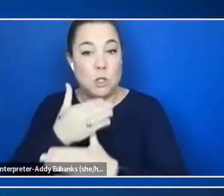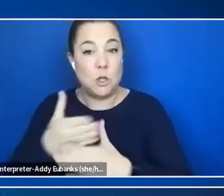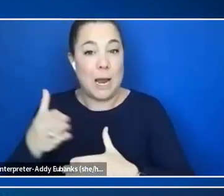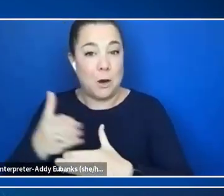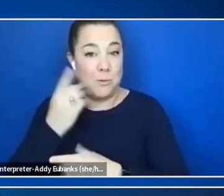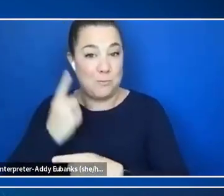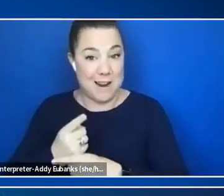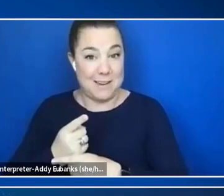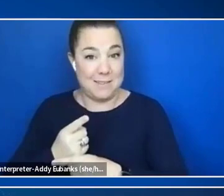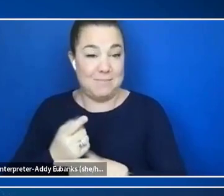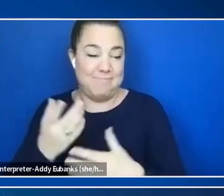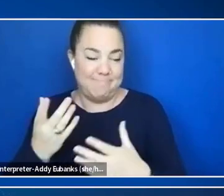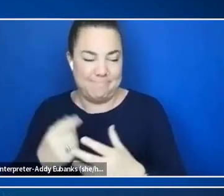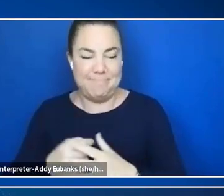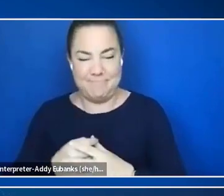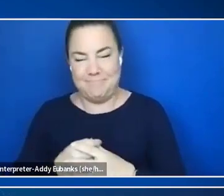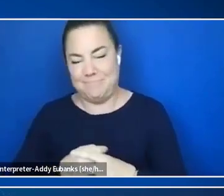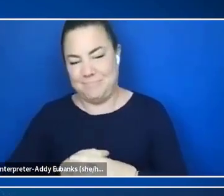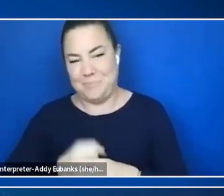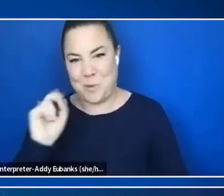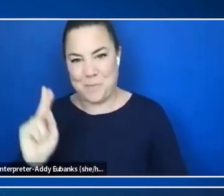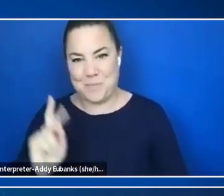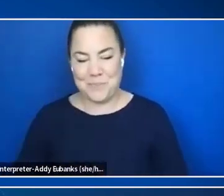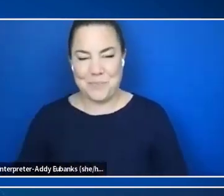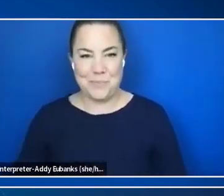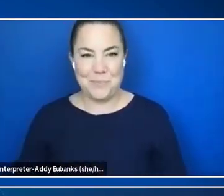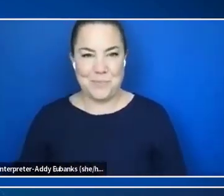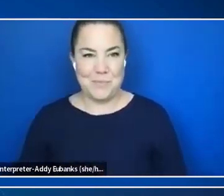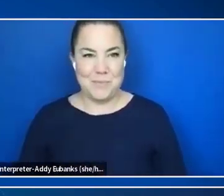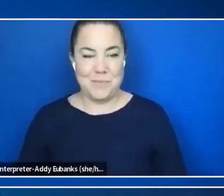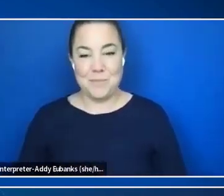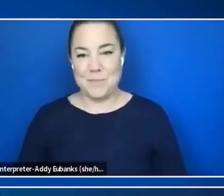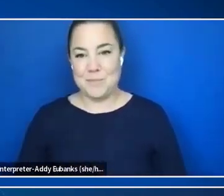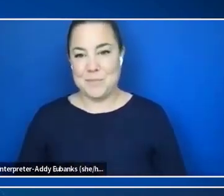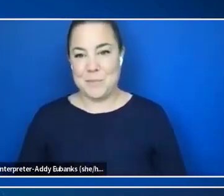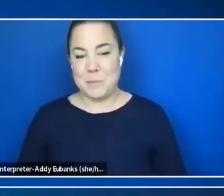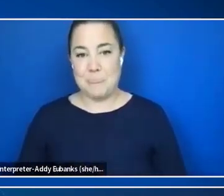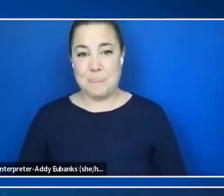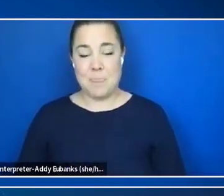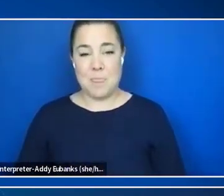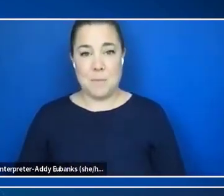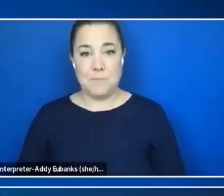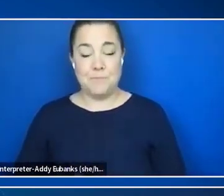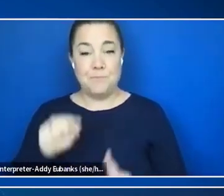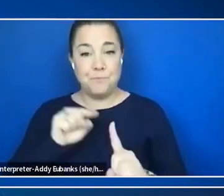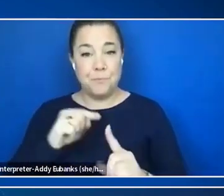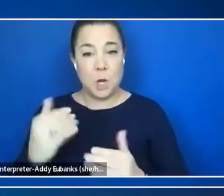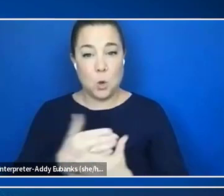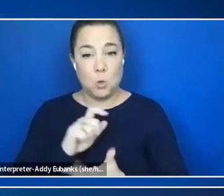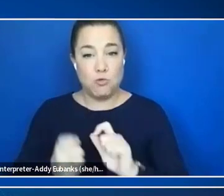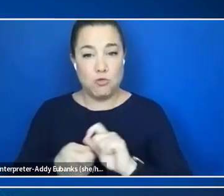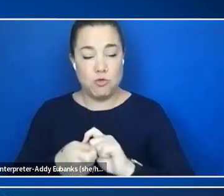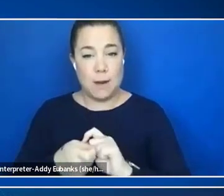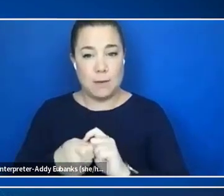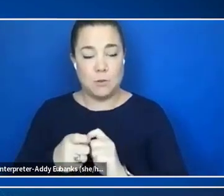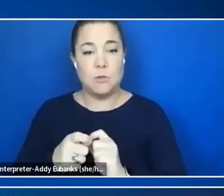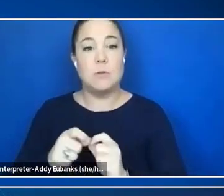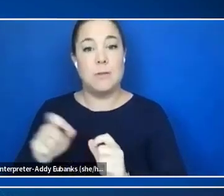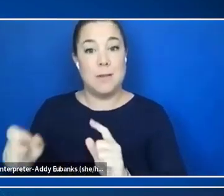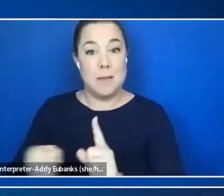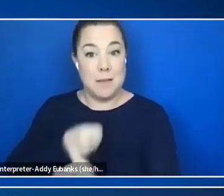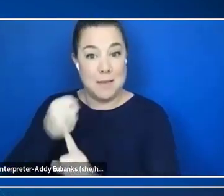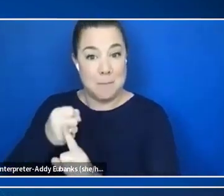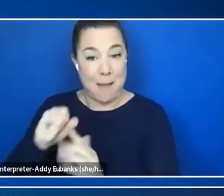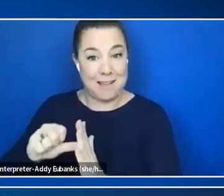Right. Okay. Does this change the emphasis on productivity as